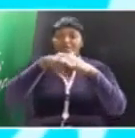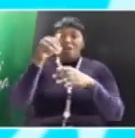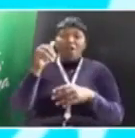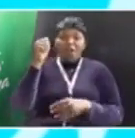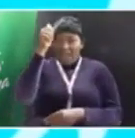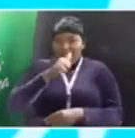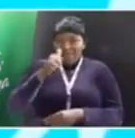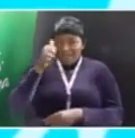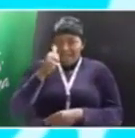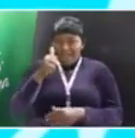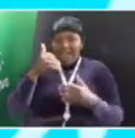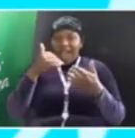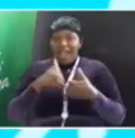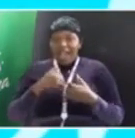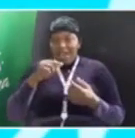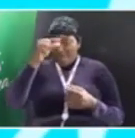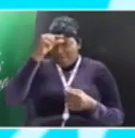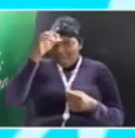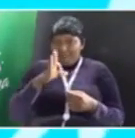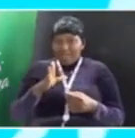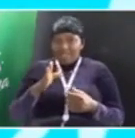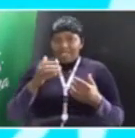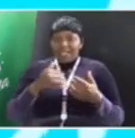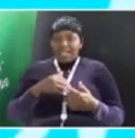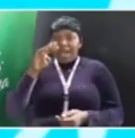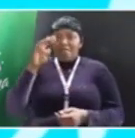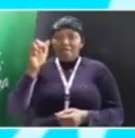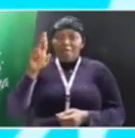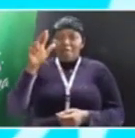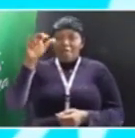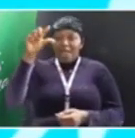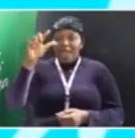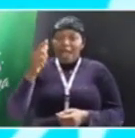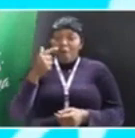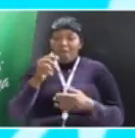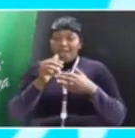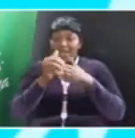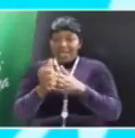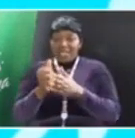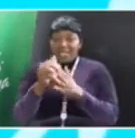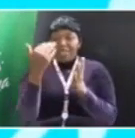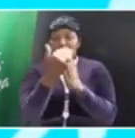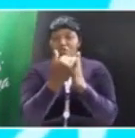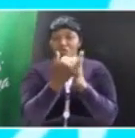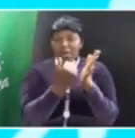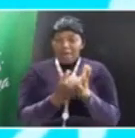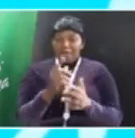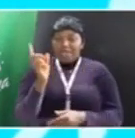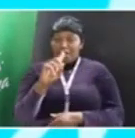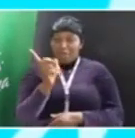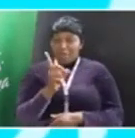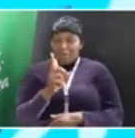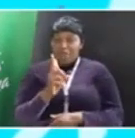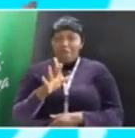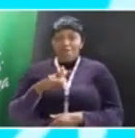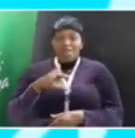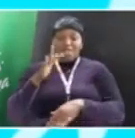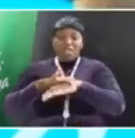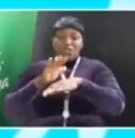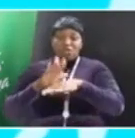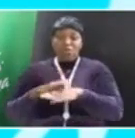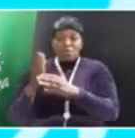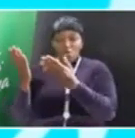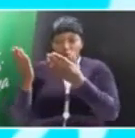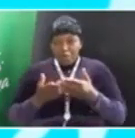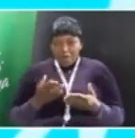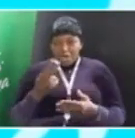have mayors and governors who are on a leadership program in Nairobi, and we felt that it would be nice to bring them to see what